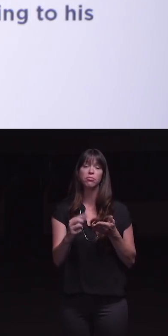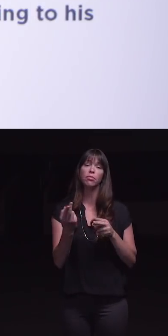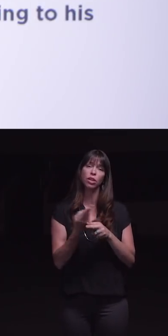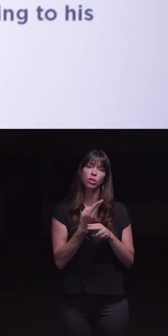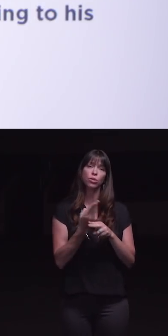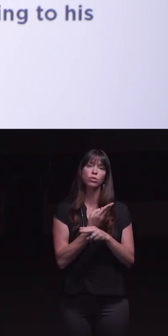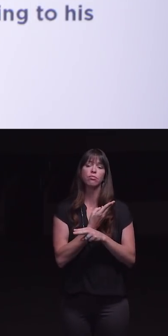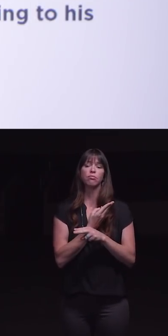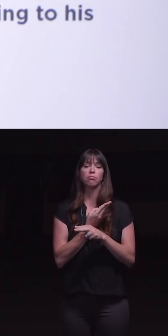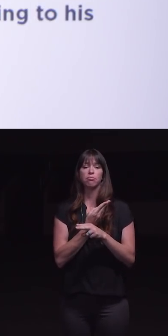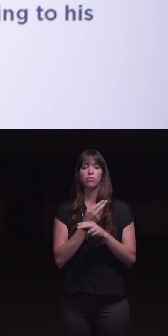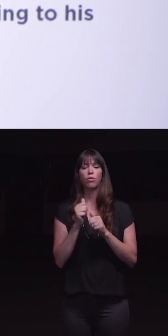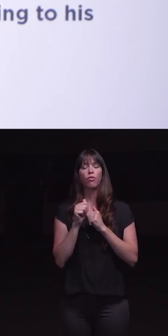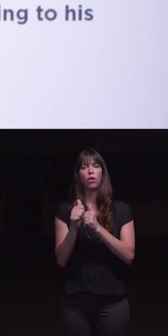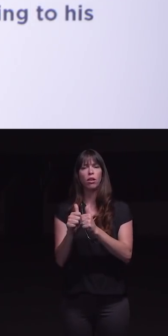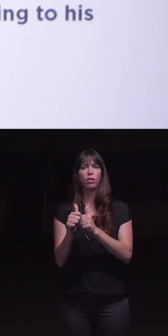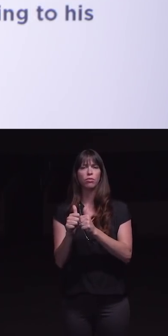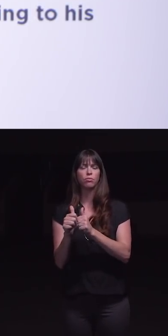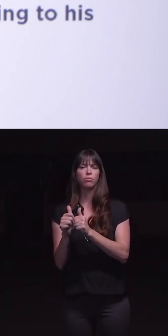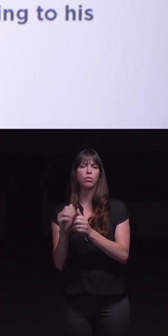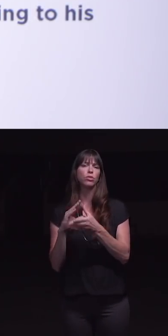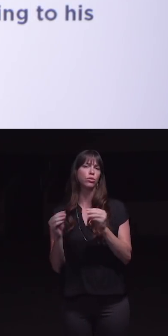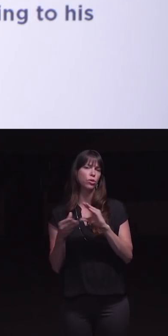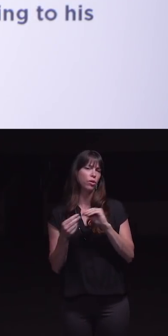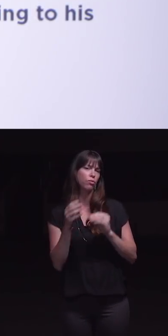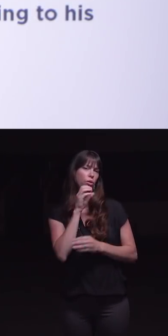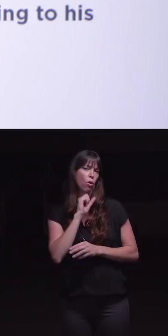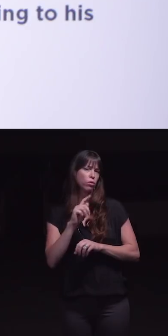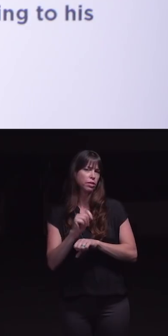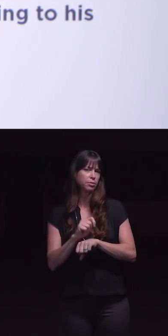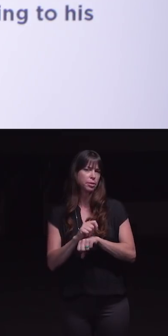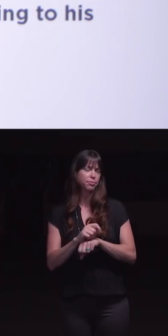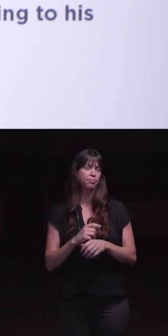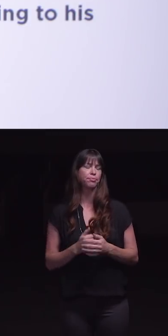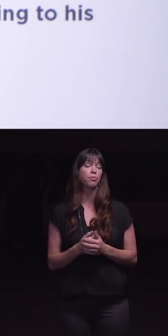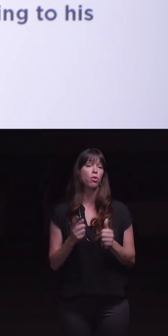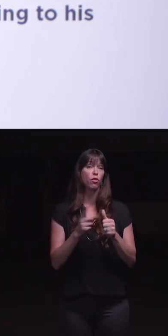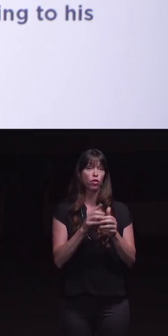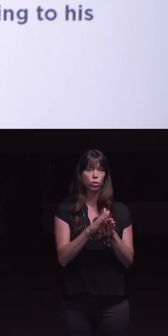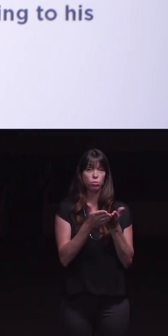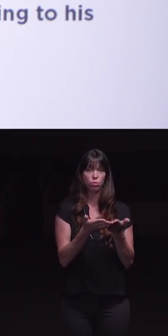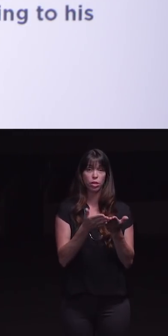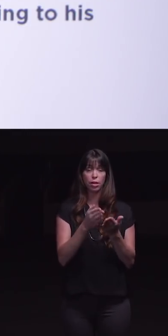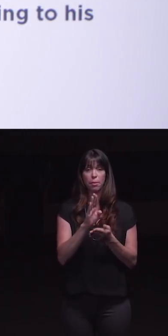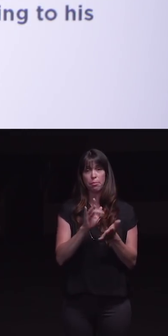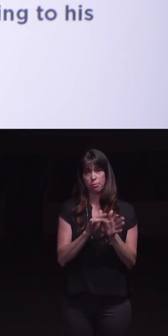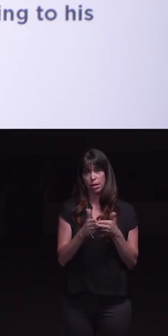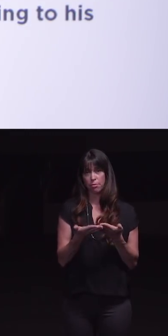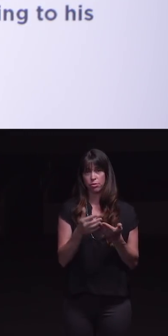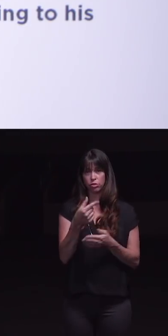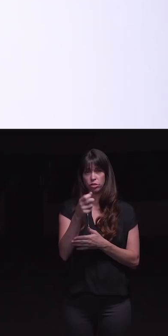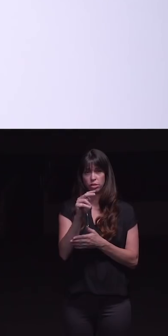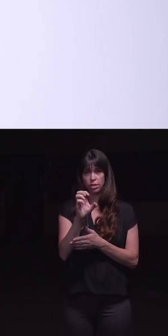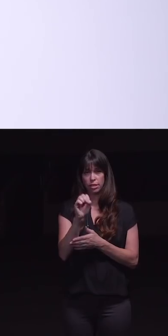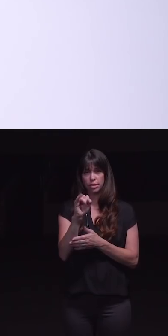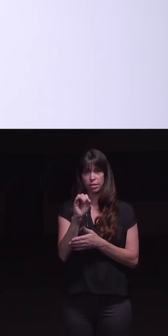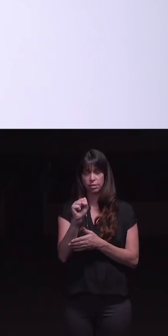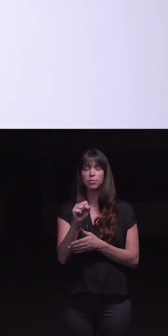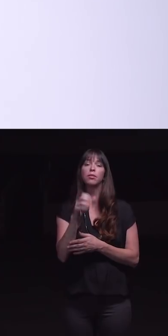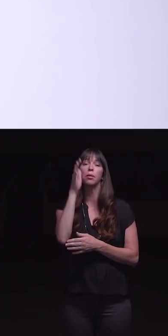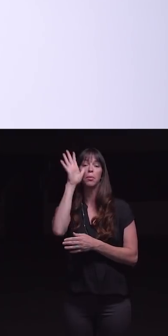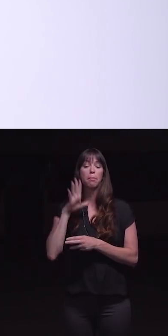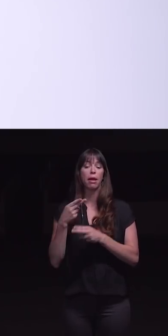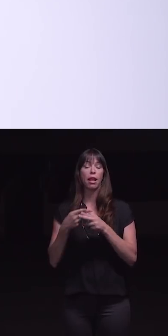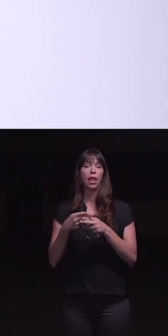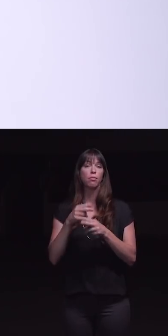biography of the Old Testament. In the very first book of the Bible, Genesis, there was a man named Joseph. He